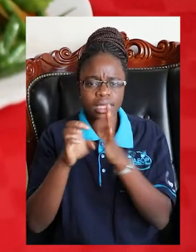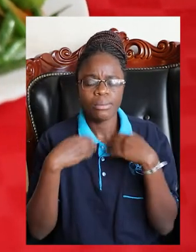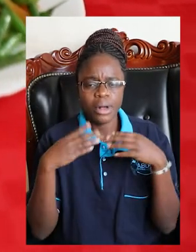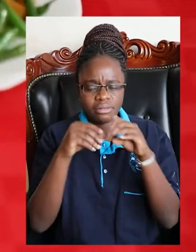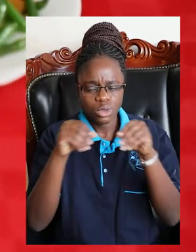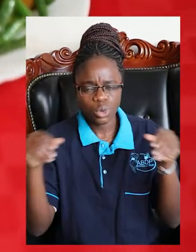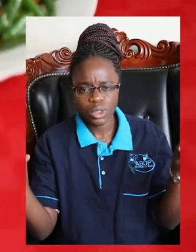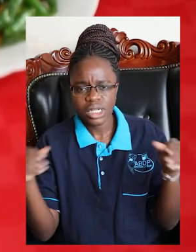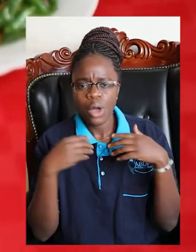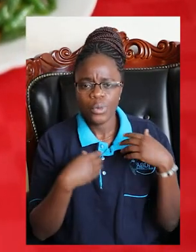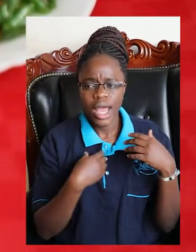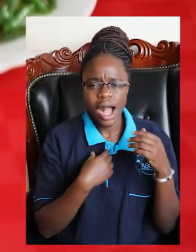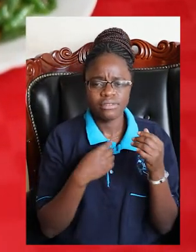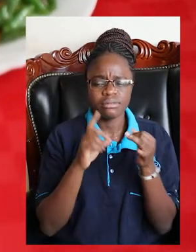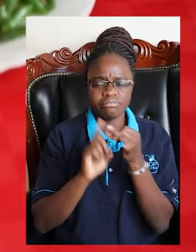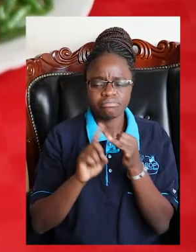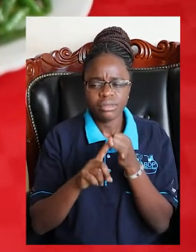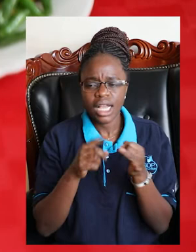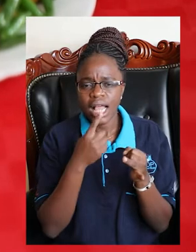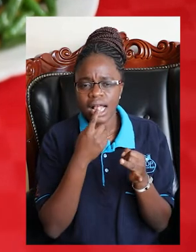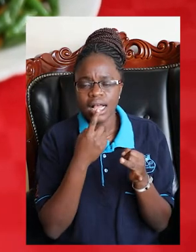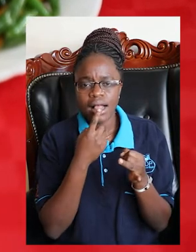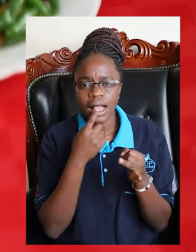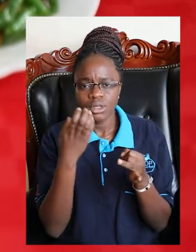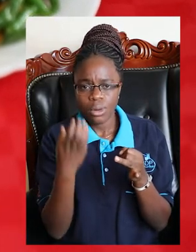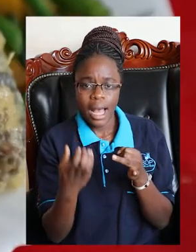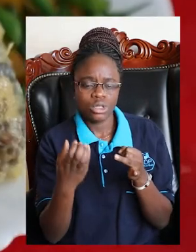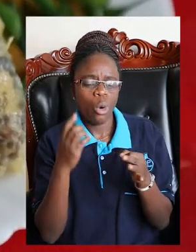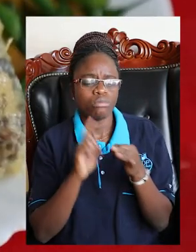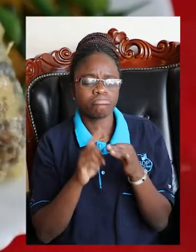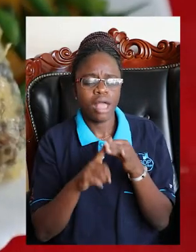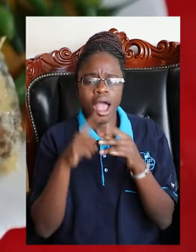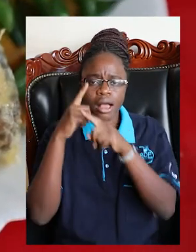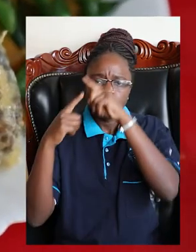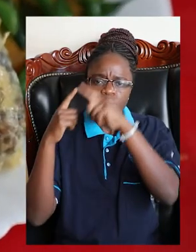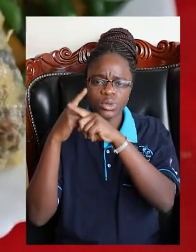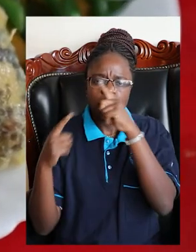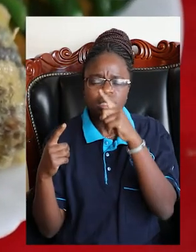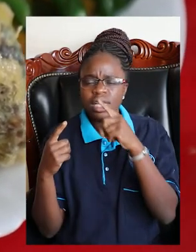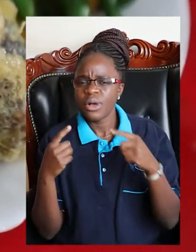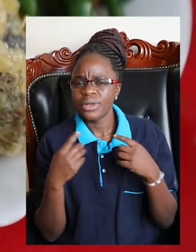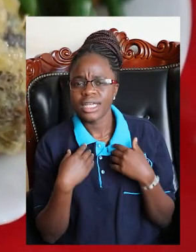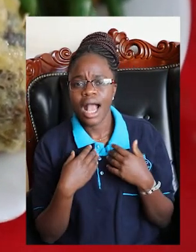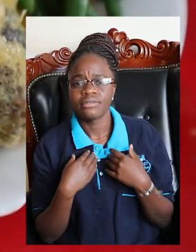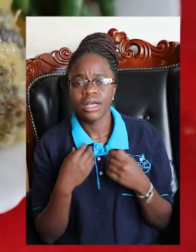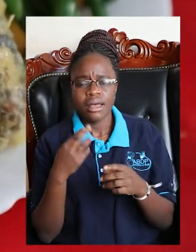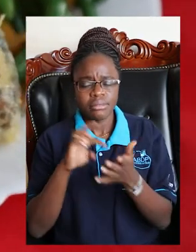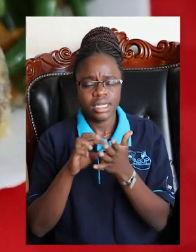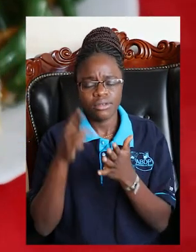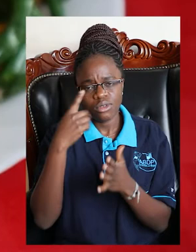the fish, which is fillet, and then it is steamed. And then you grate your arrowroots, you